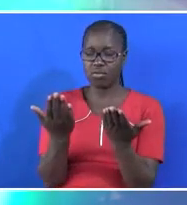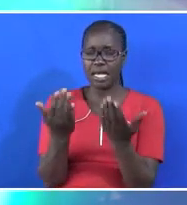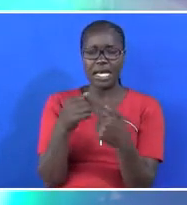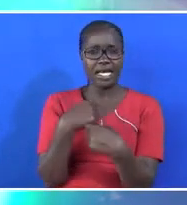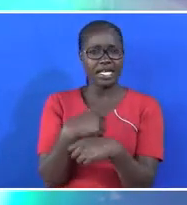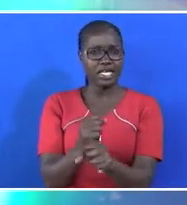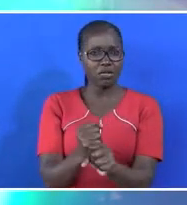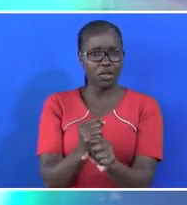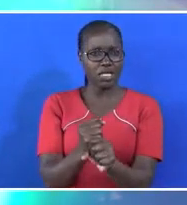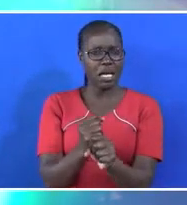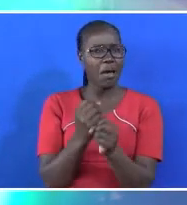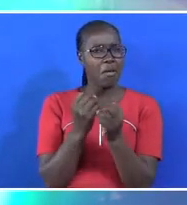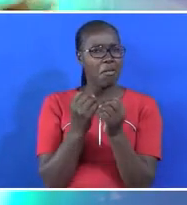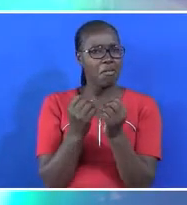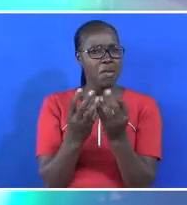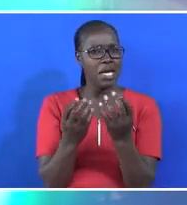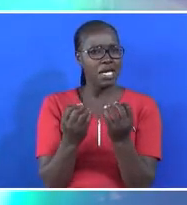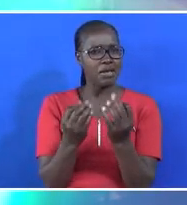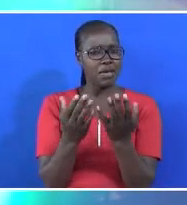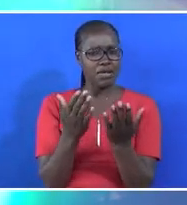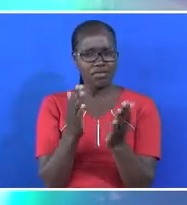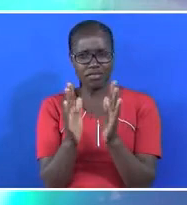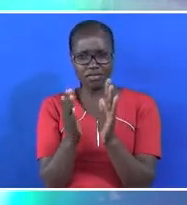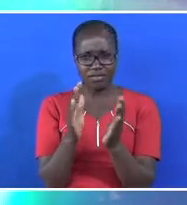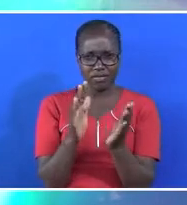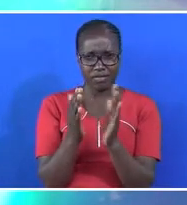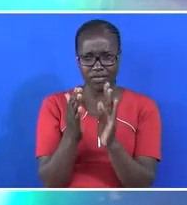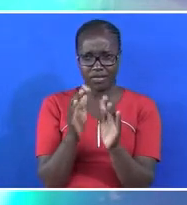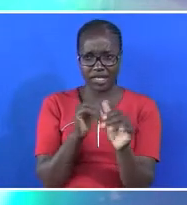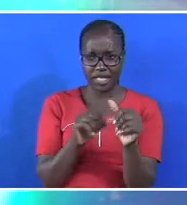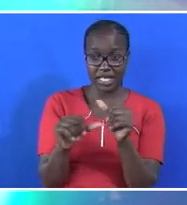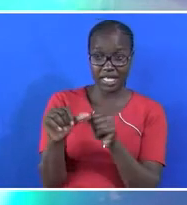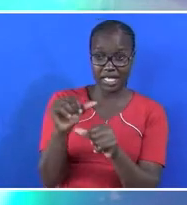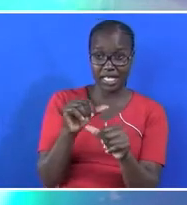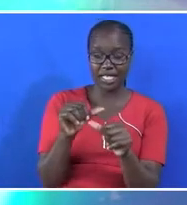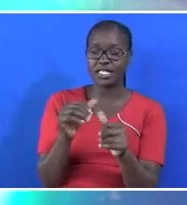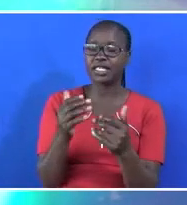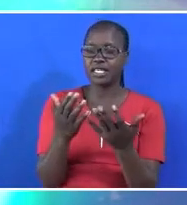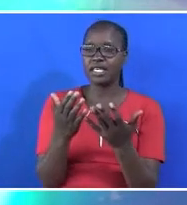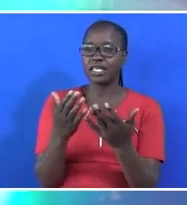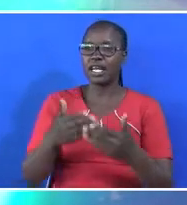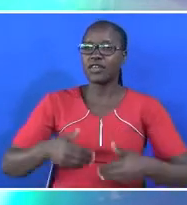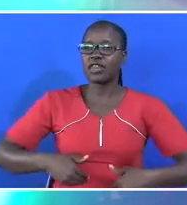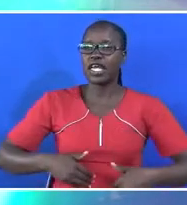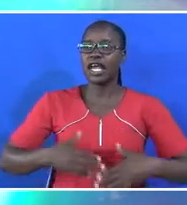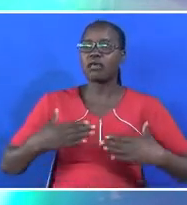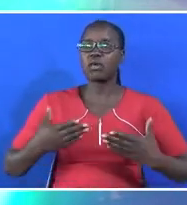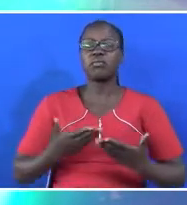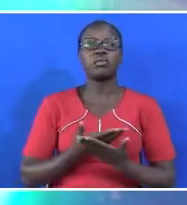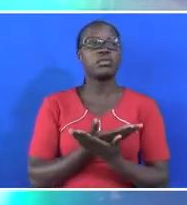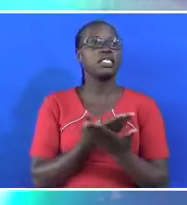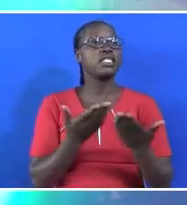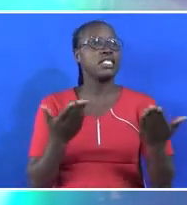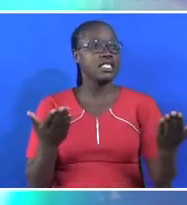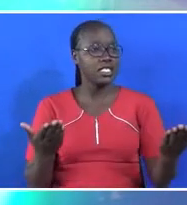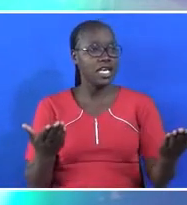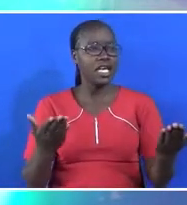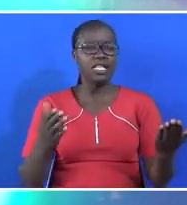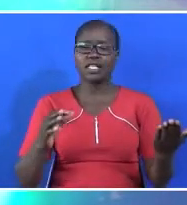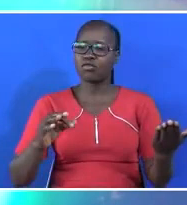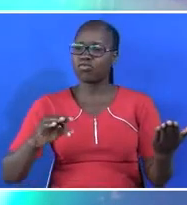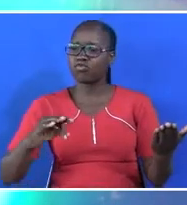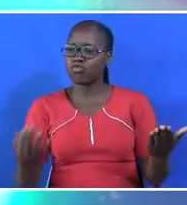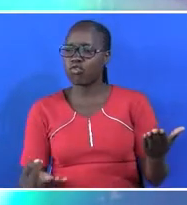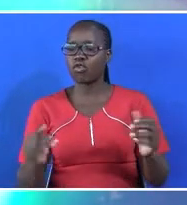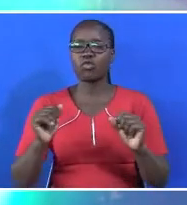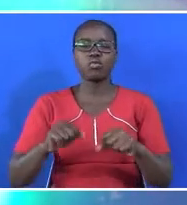caused many gray areas to be around the young people that these youth that are gullible would fall to. He